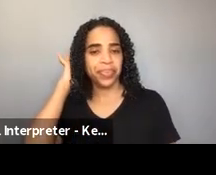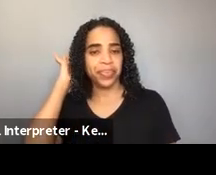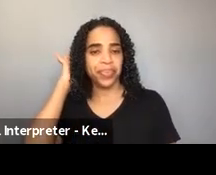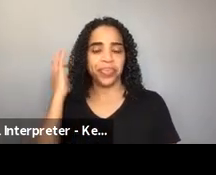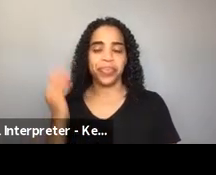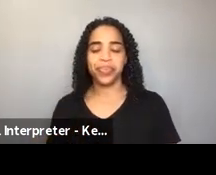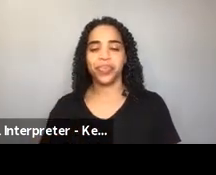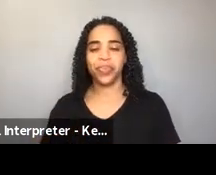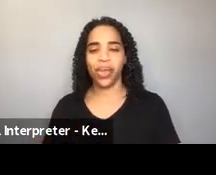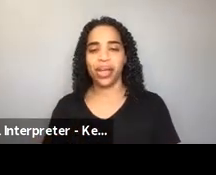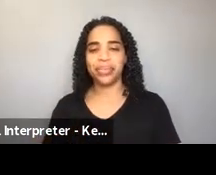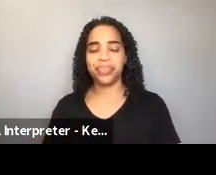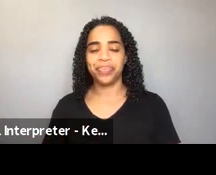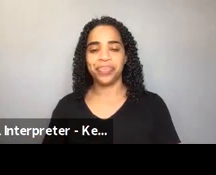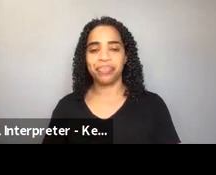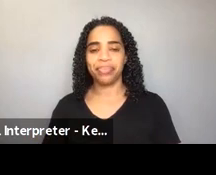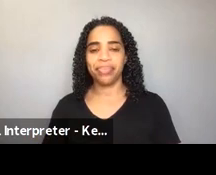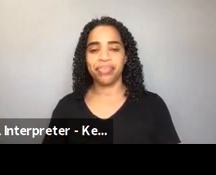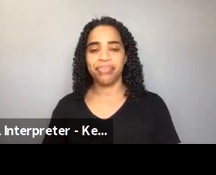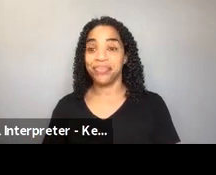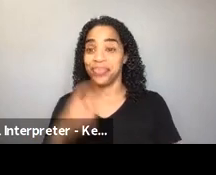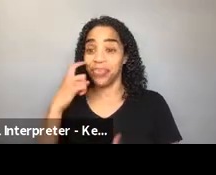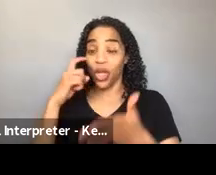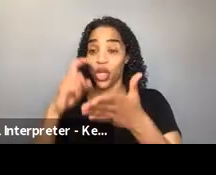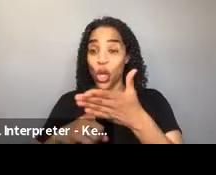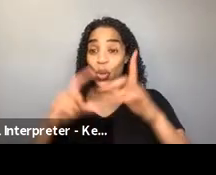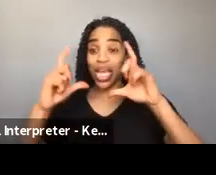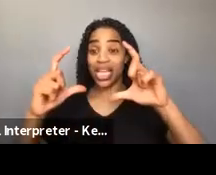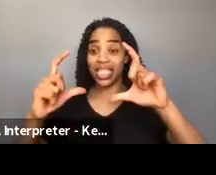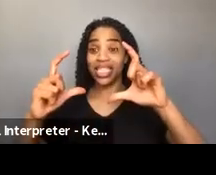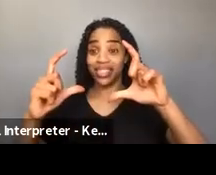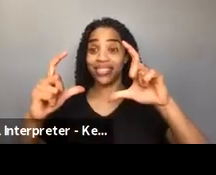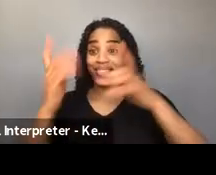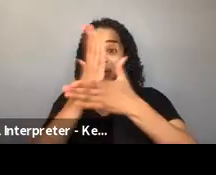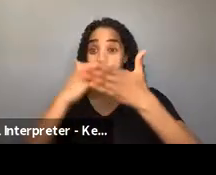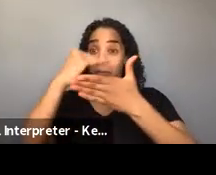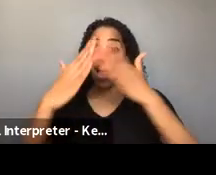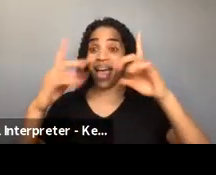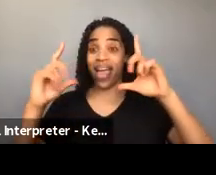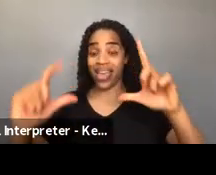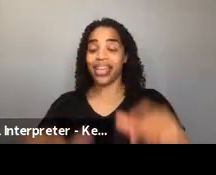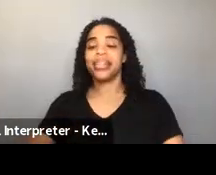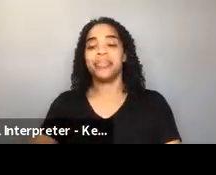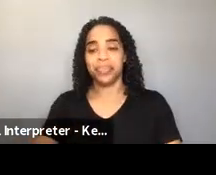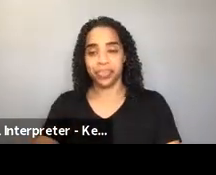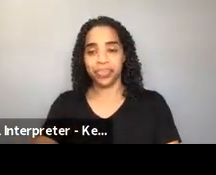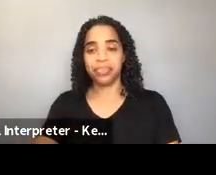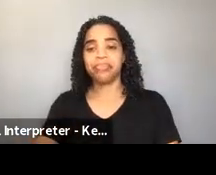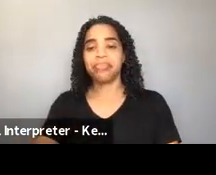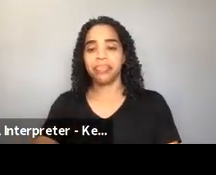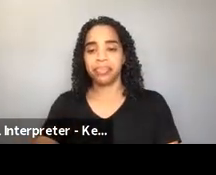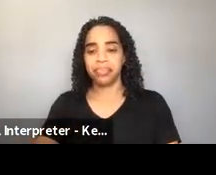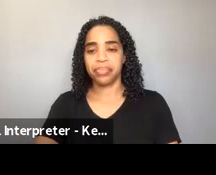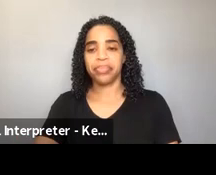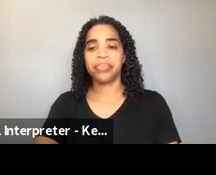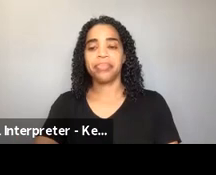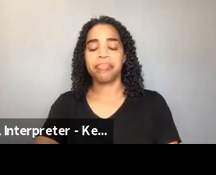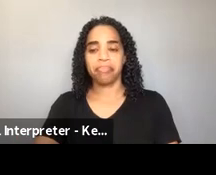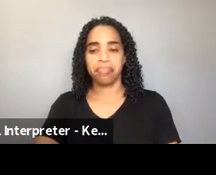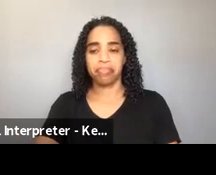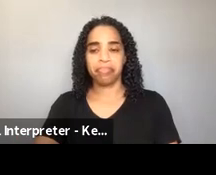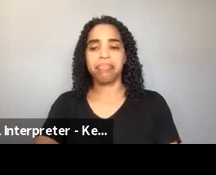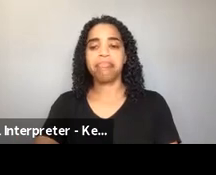So on this pie chart, you can see that we collect on a number of